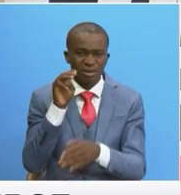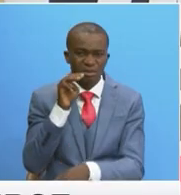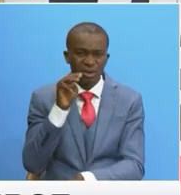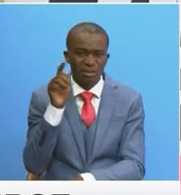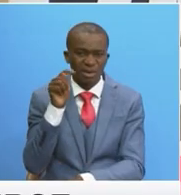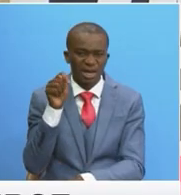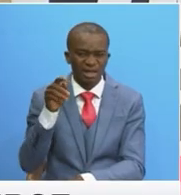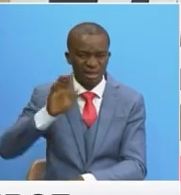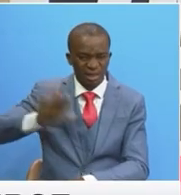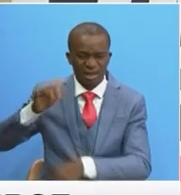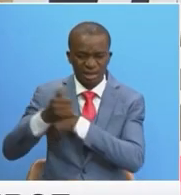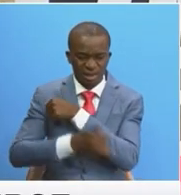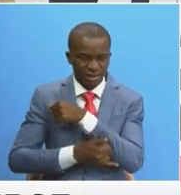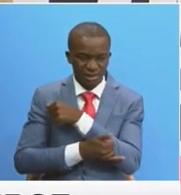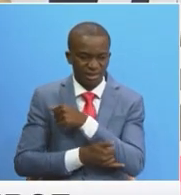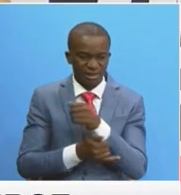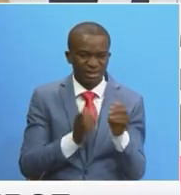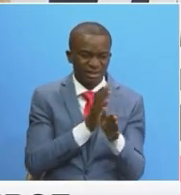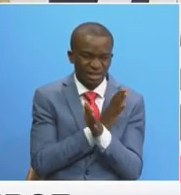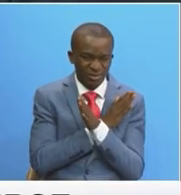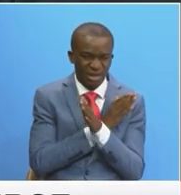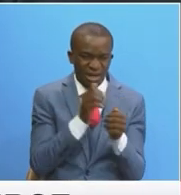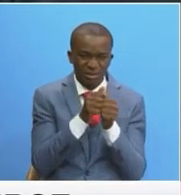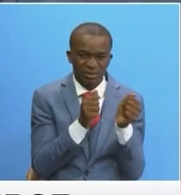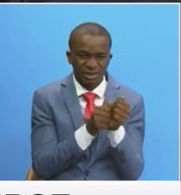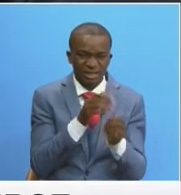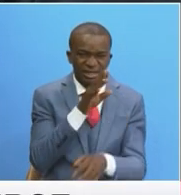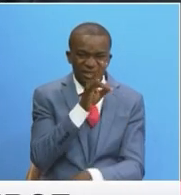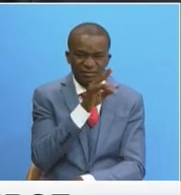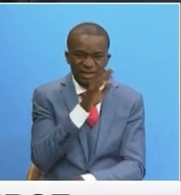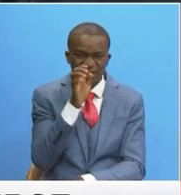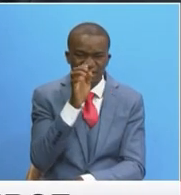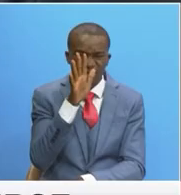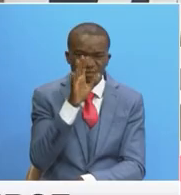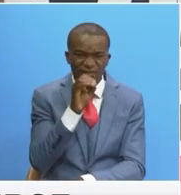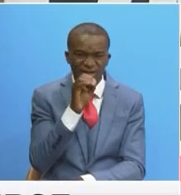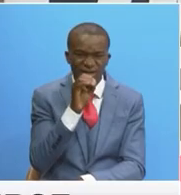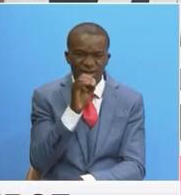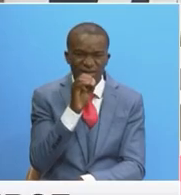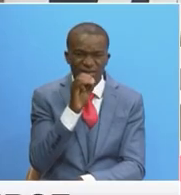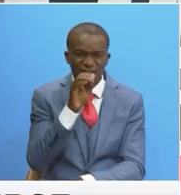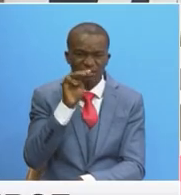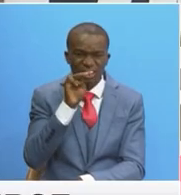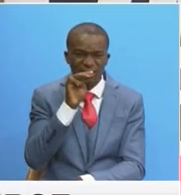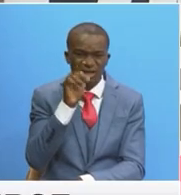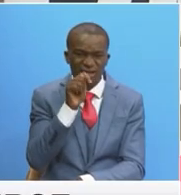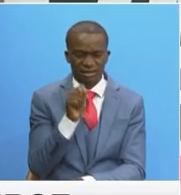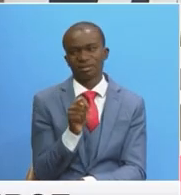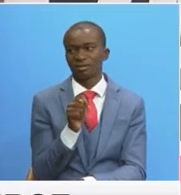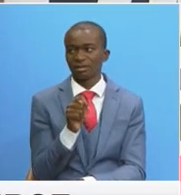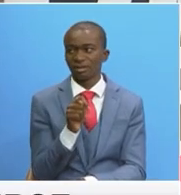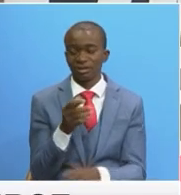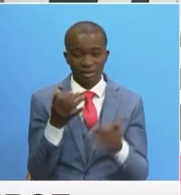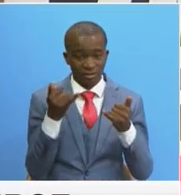Zambia is stuck at 750,000. Where did we go wrong? Under the stewardship of President